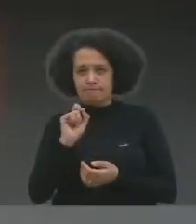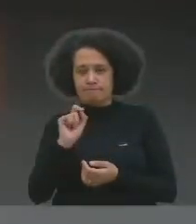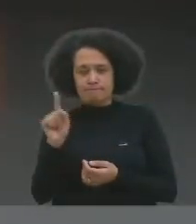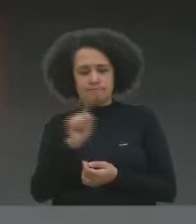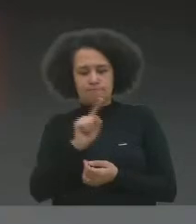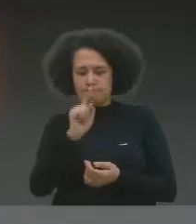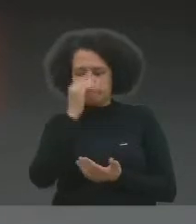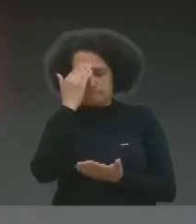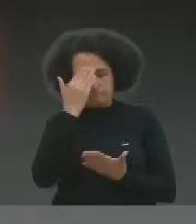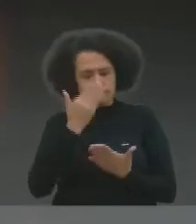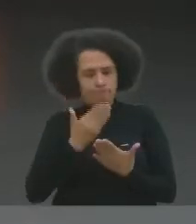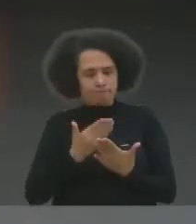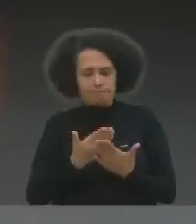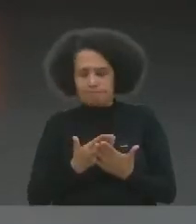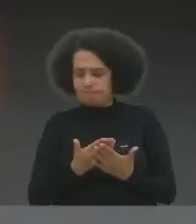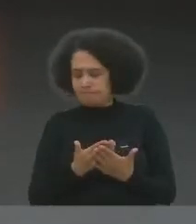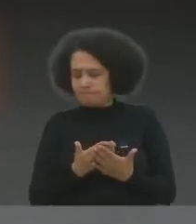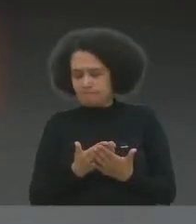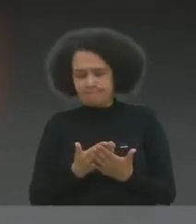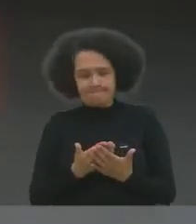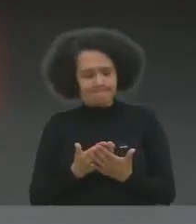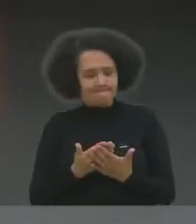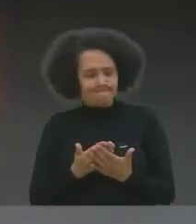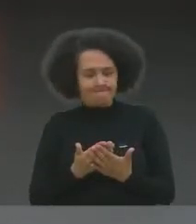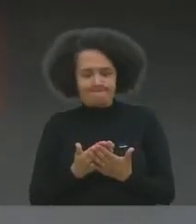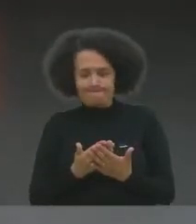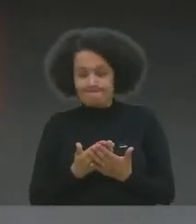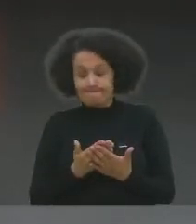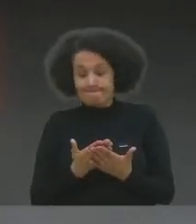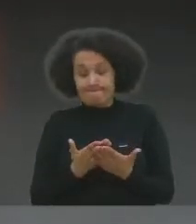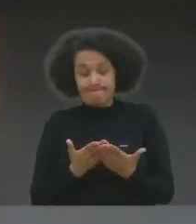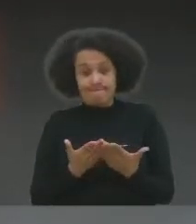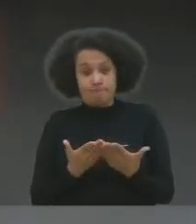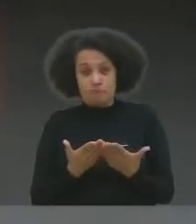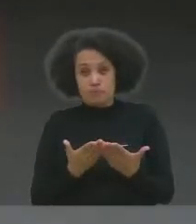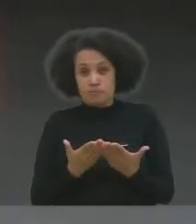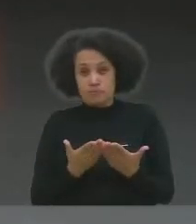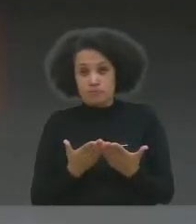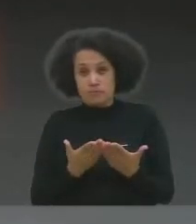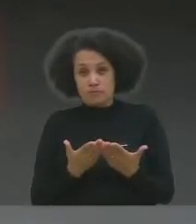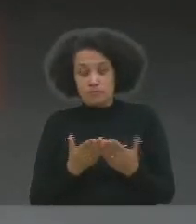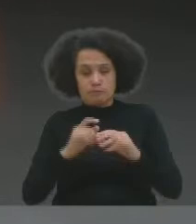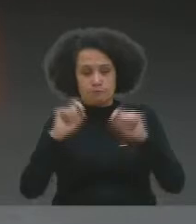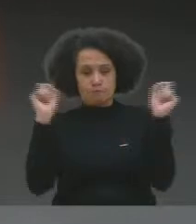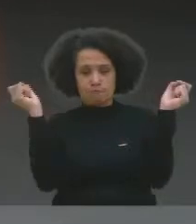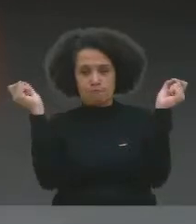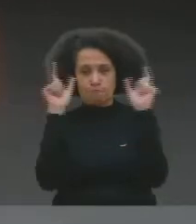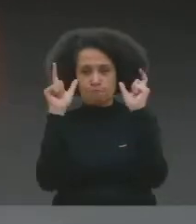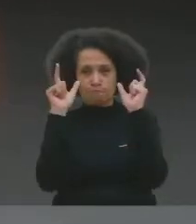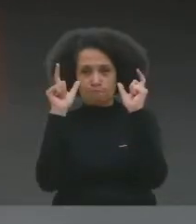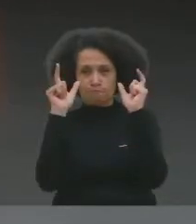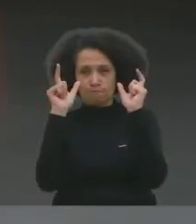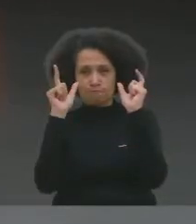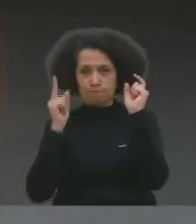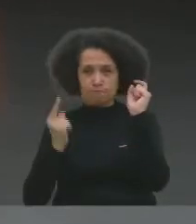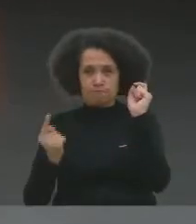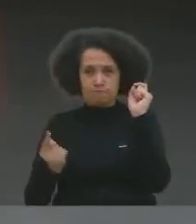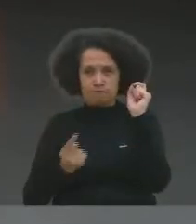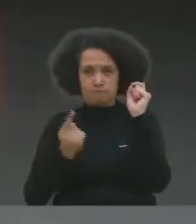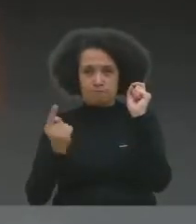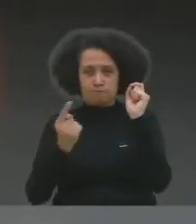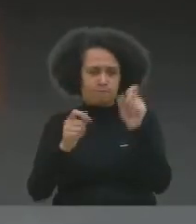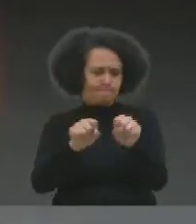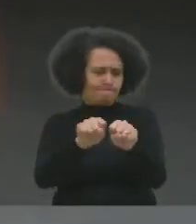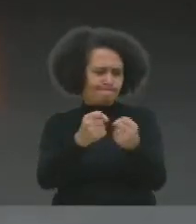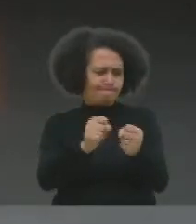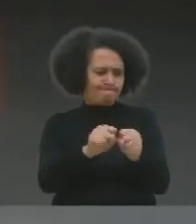creram. And they will awaken to everlasting disgrace. Eles acordarão para uma eterna